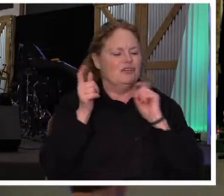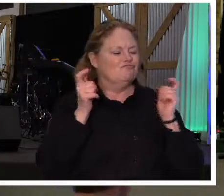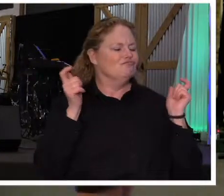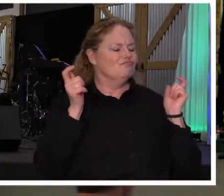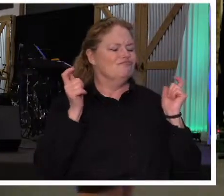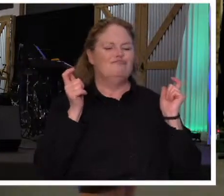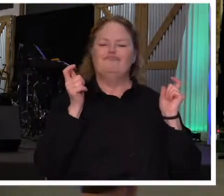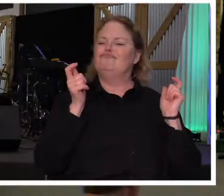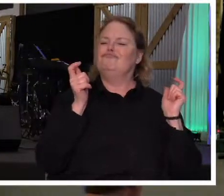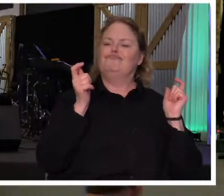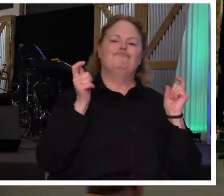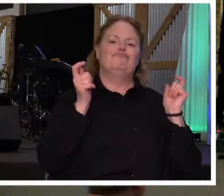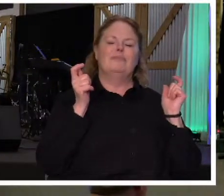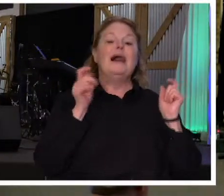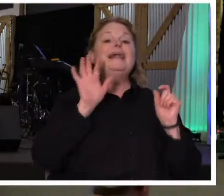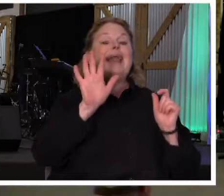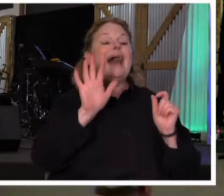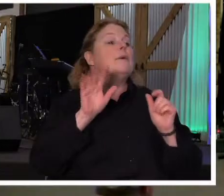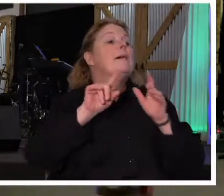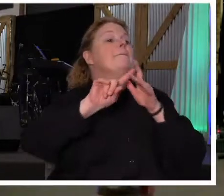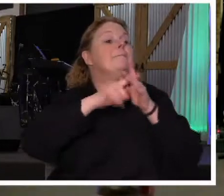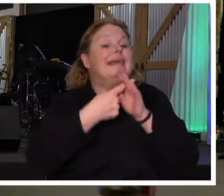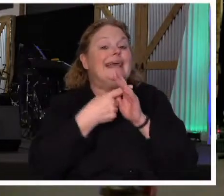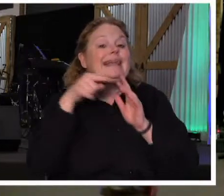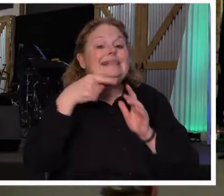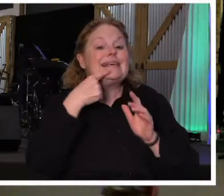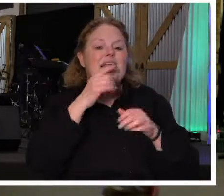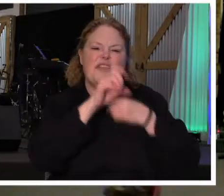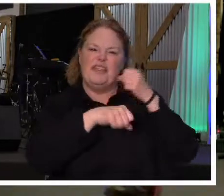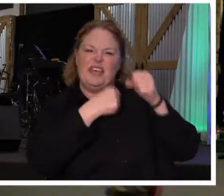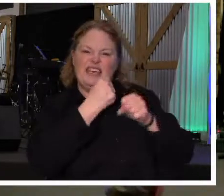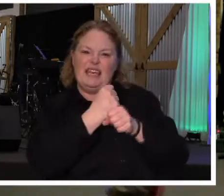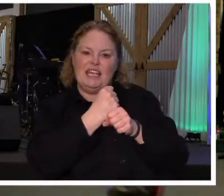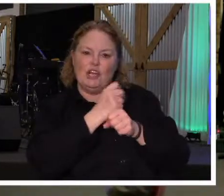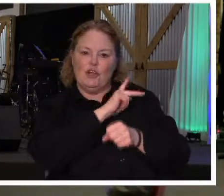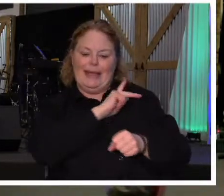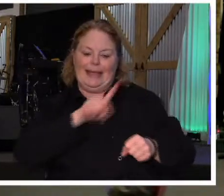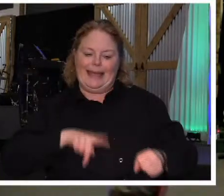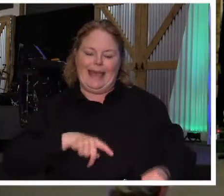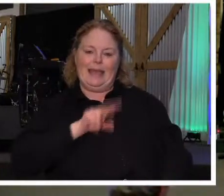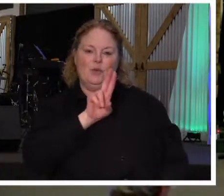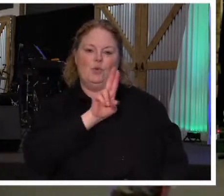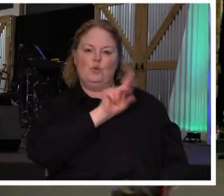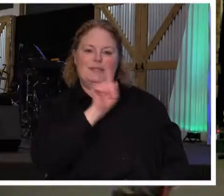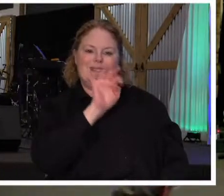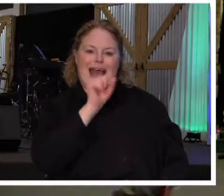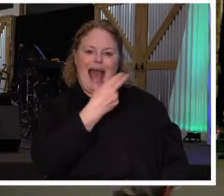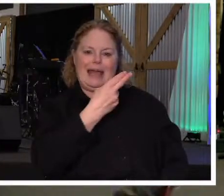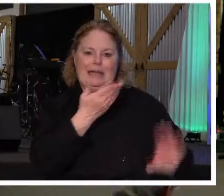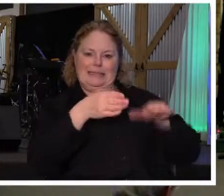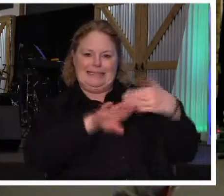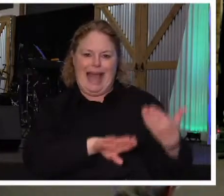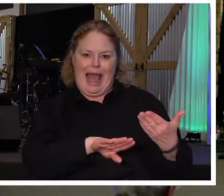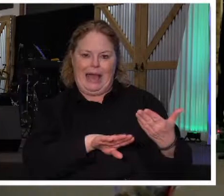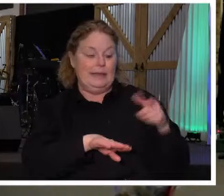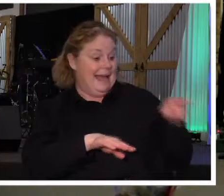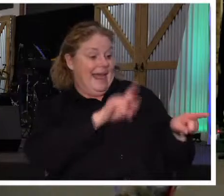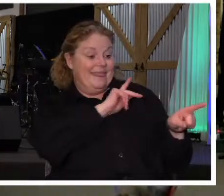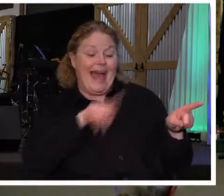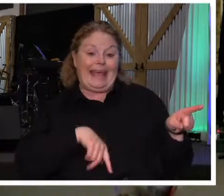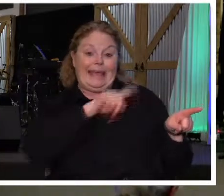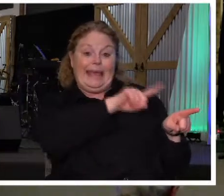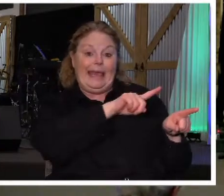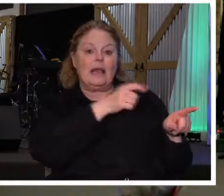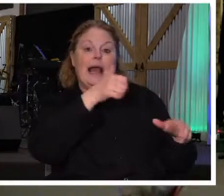it says, in the year that King Uzziah died. Now let me give you just a quick history lesson. Uzziah had lived in seclusion for years because